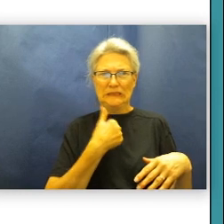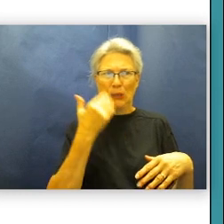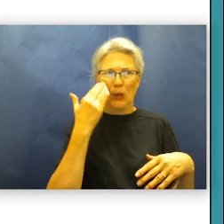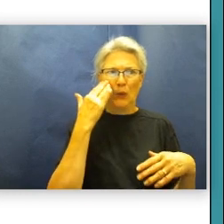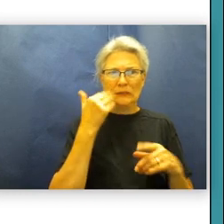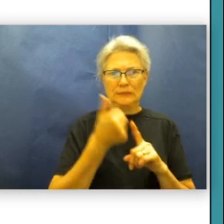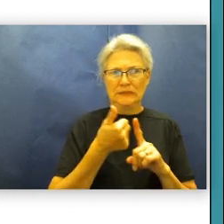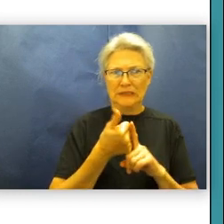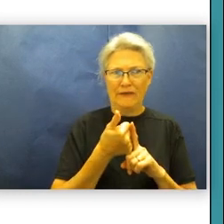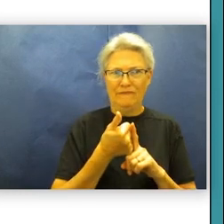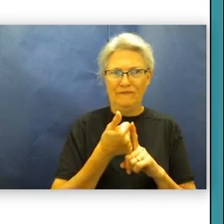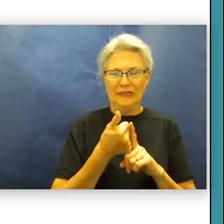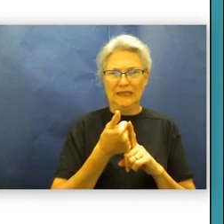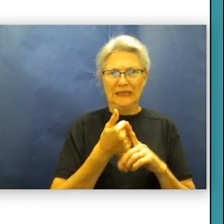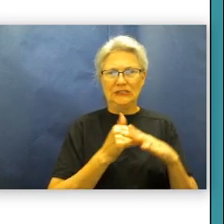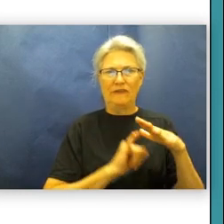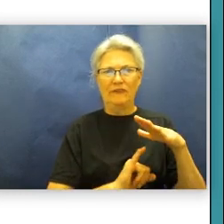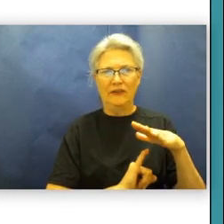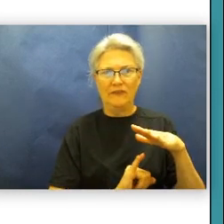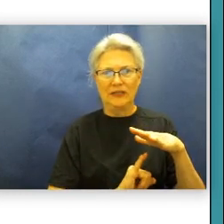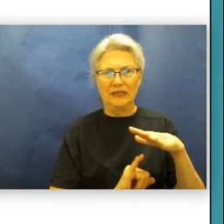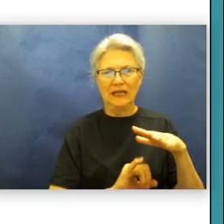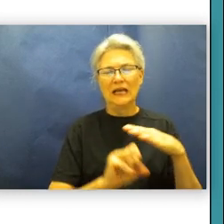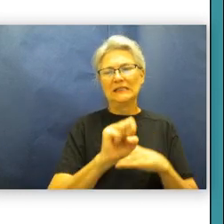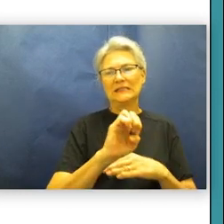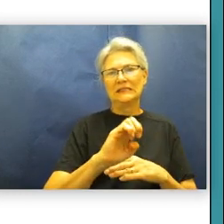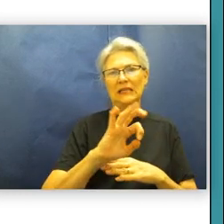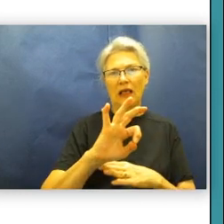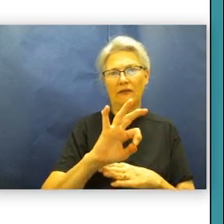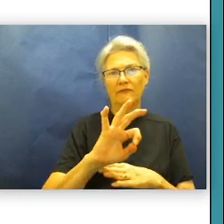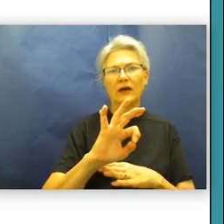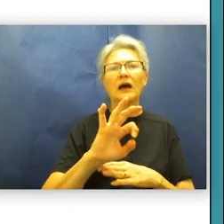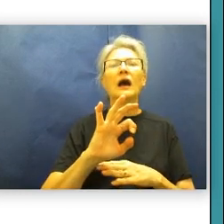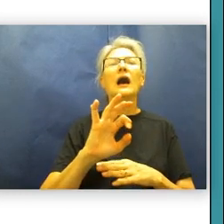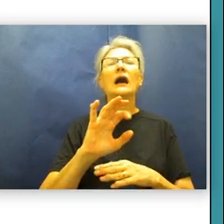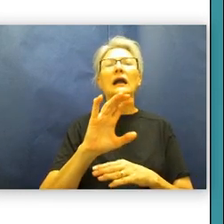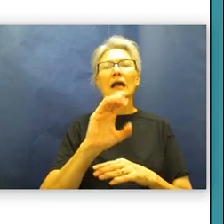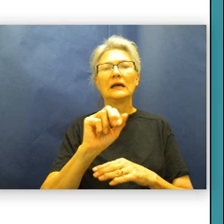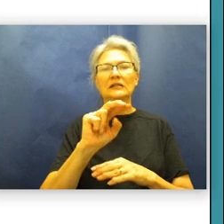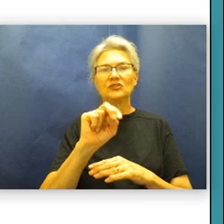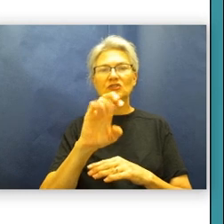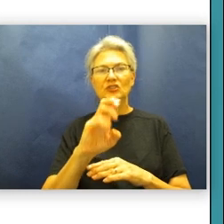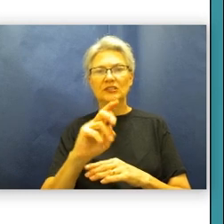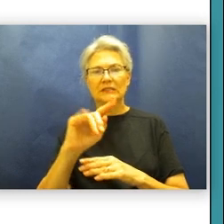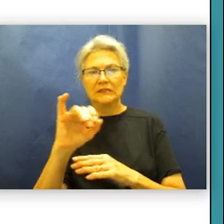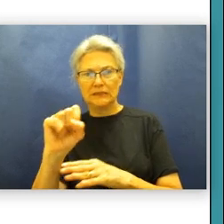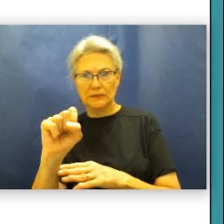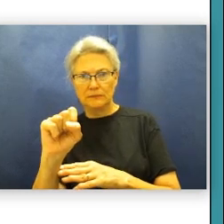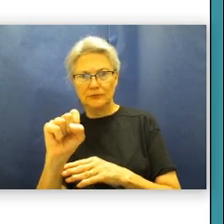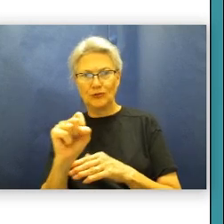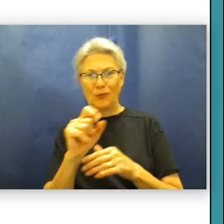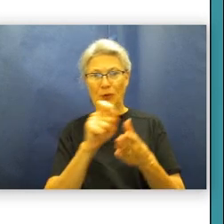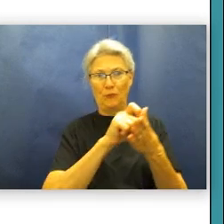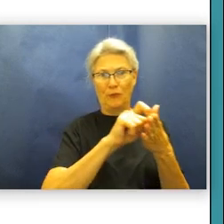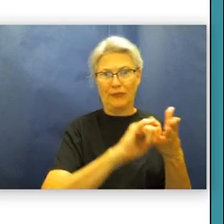at all. So those are two great words that I'm going to write off to the side to remember to add to my chart.